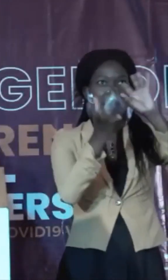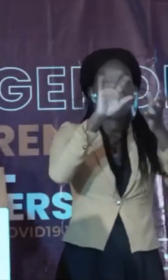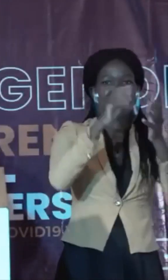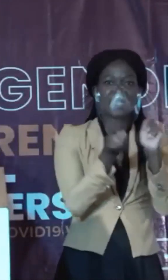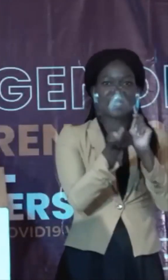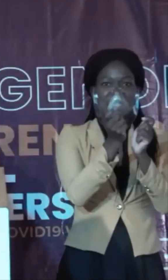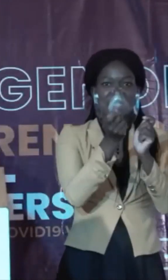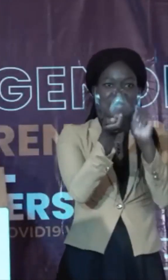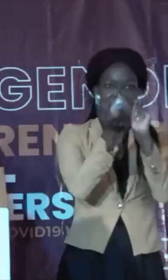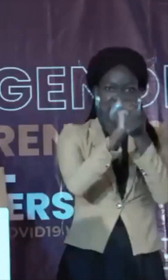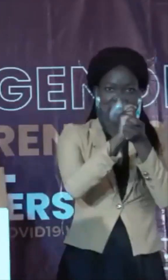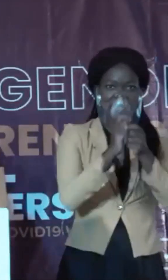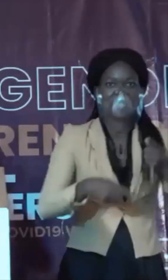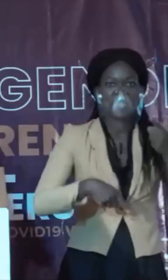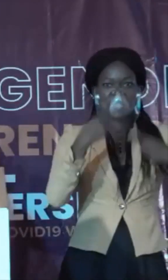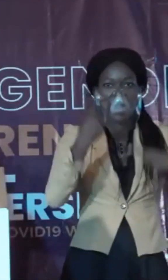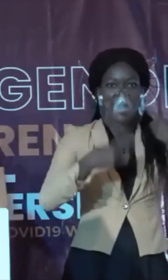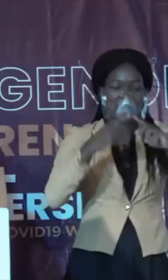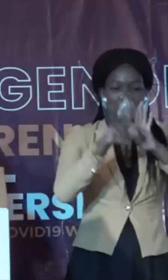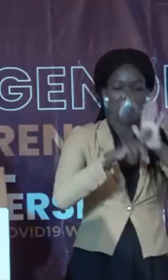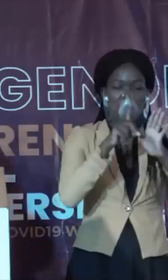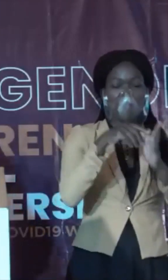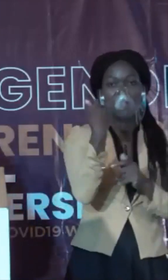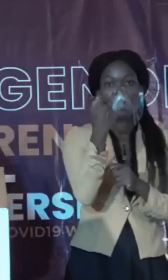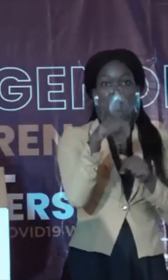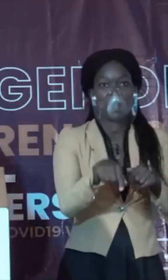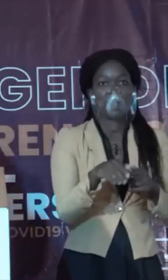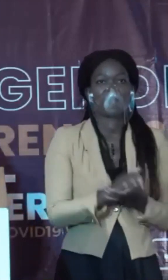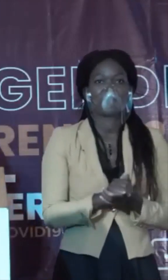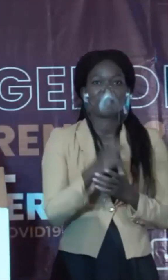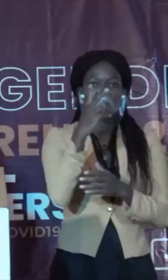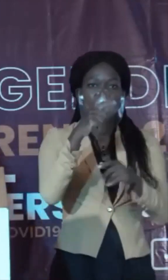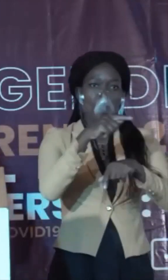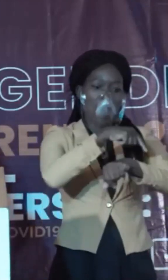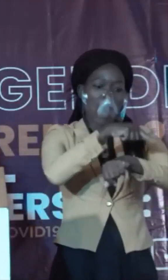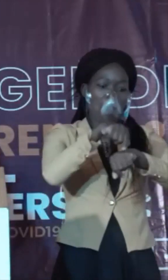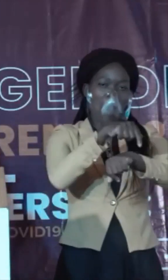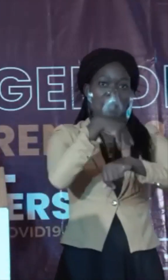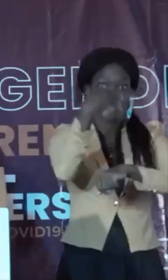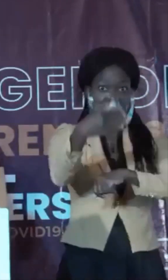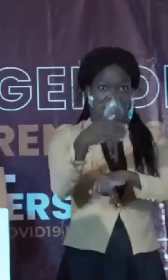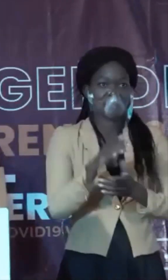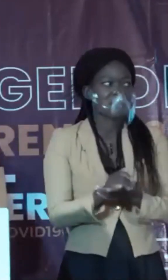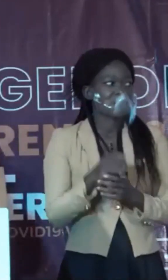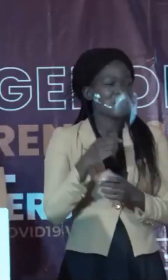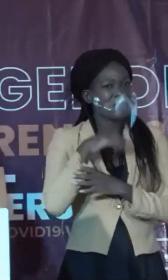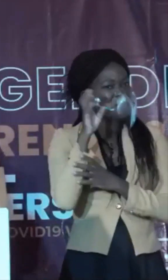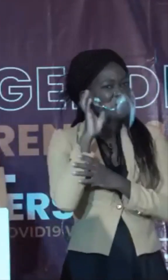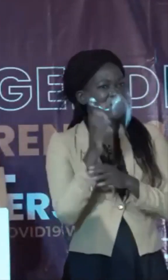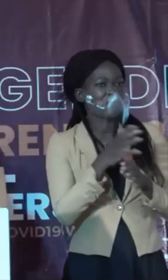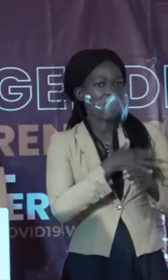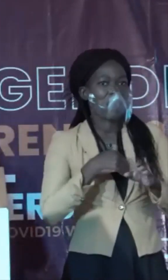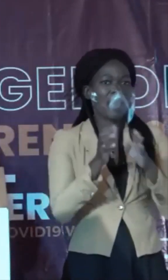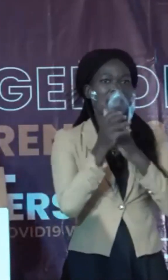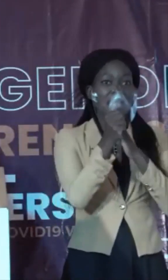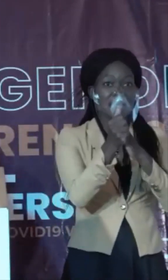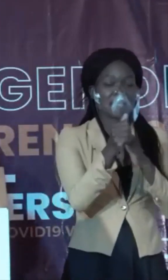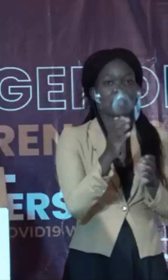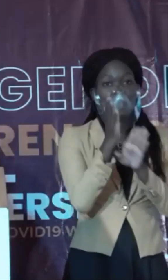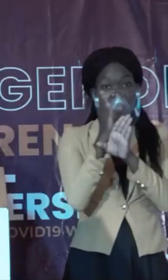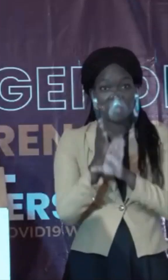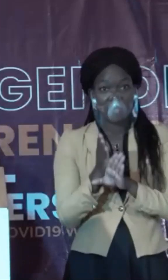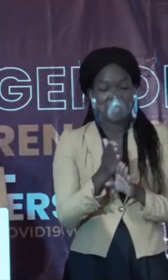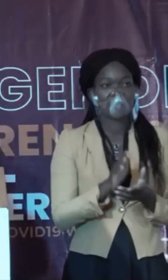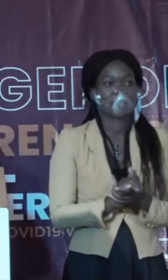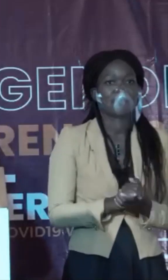in Malawi. So during the next 2 hours, we'll be hearing from women leaders